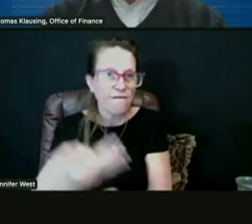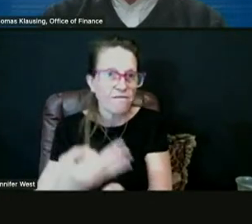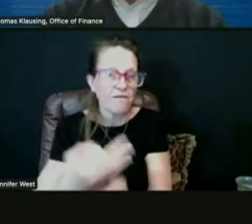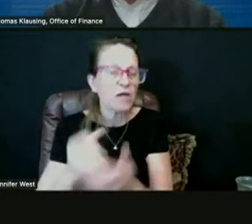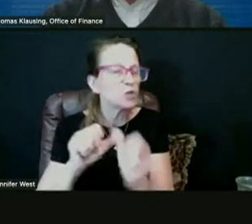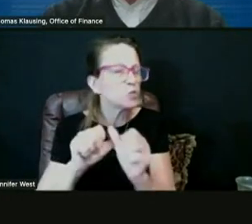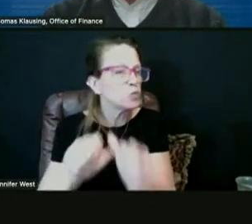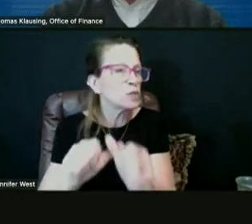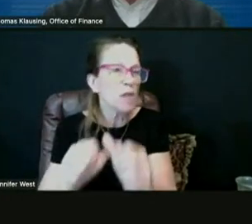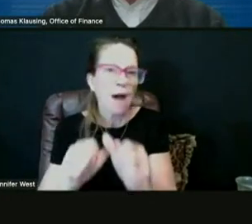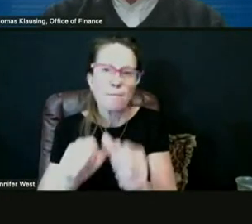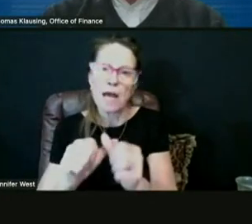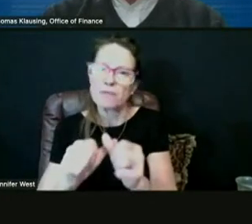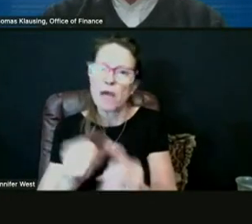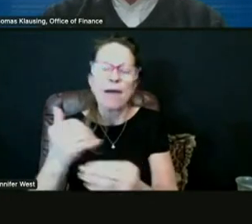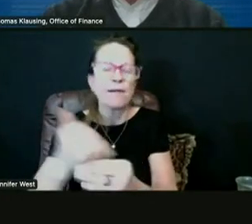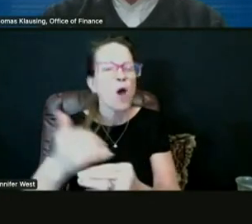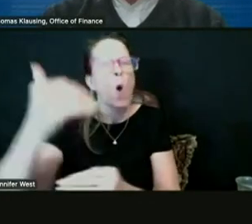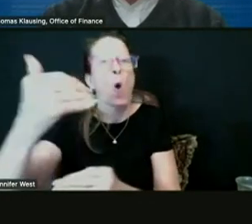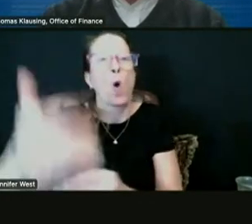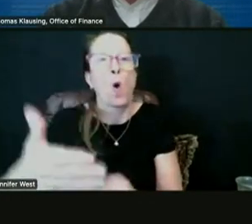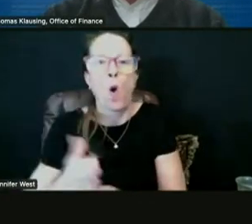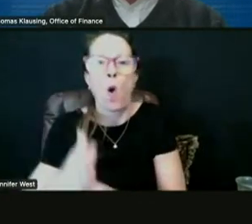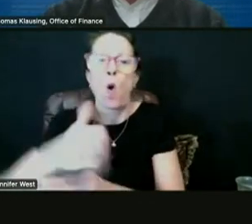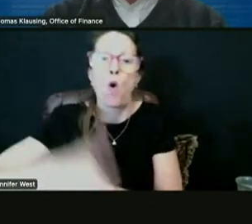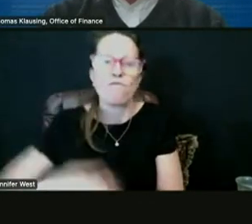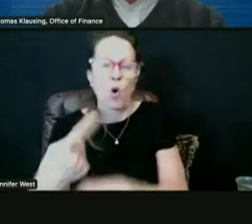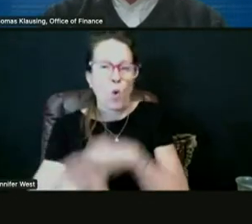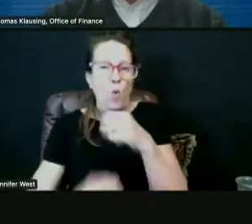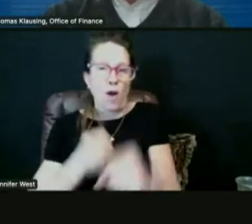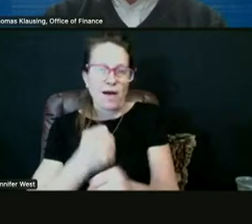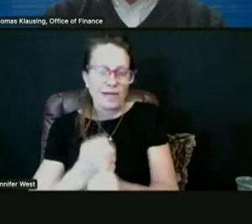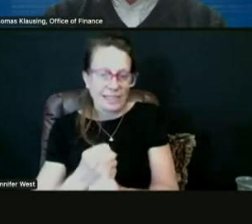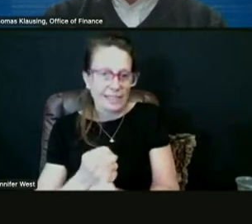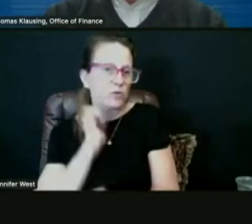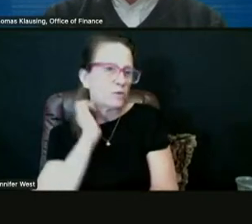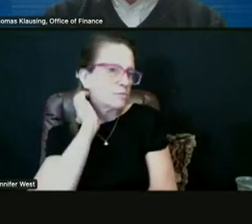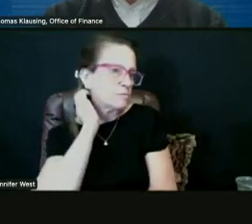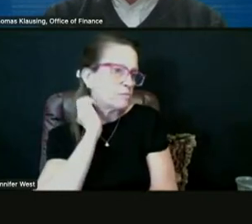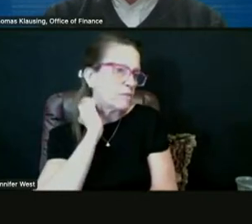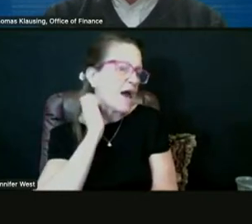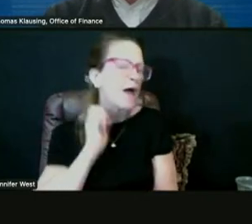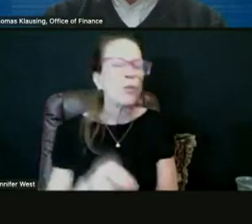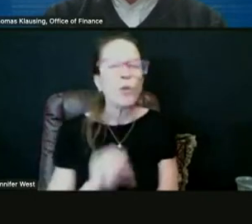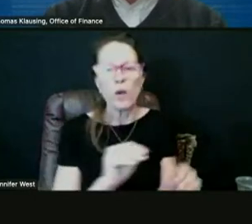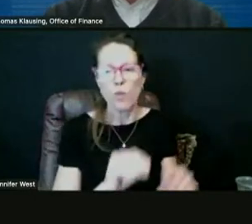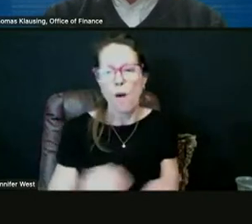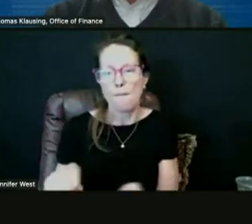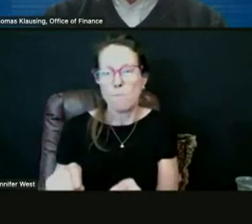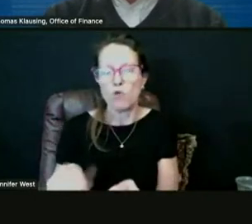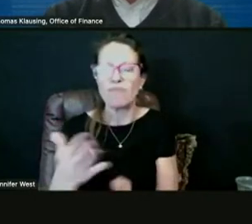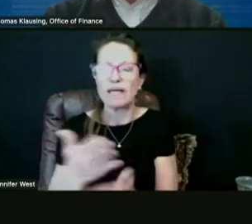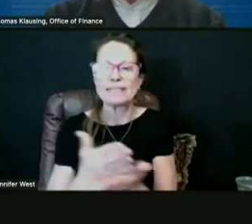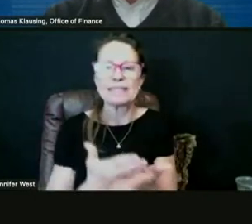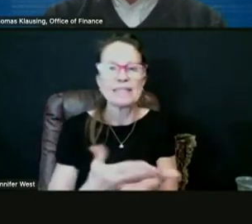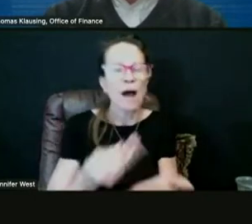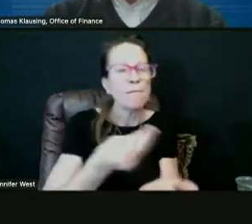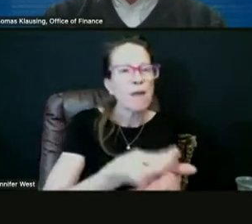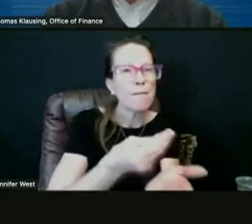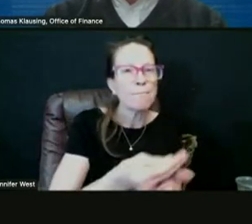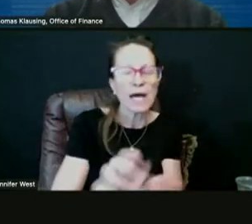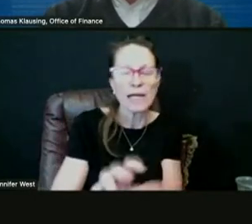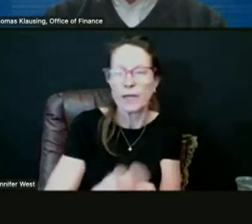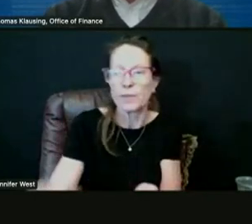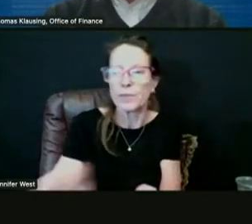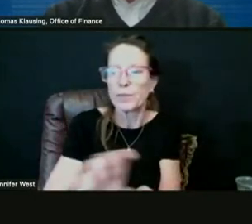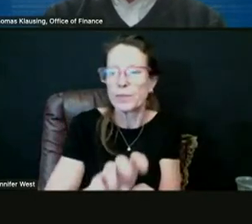over another year and some months, that we are going to be moving over some things to our operating budget. That's exactly